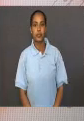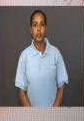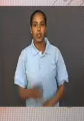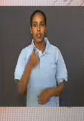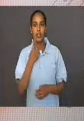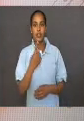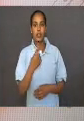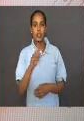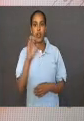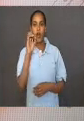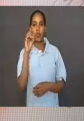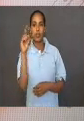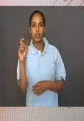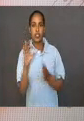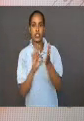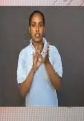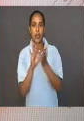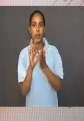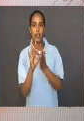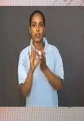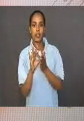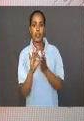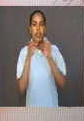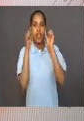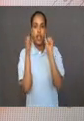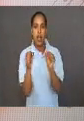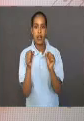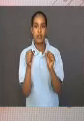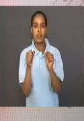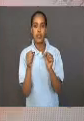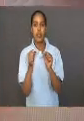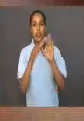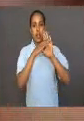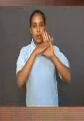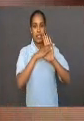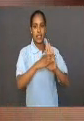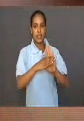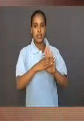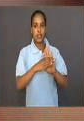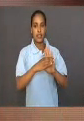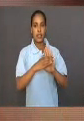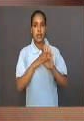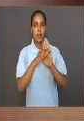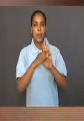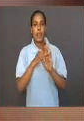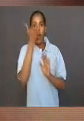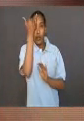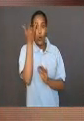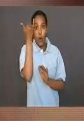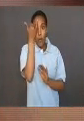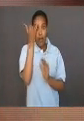The oxidation number can be represented by